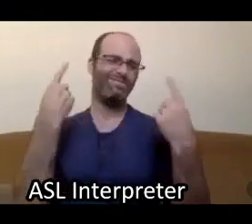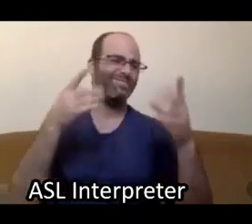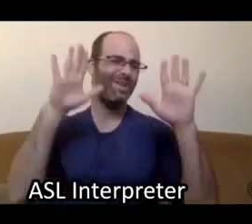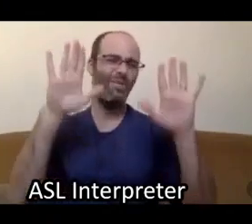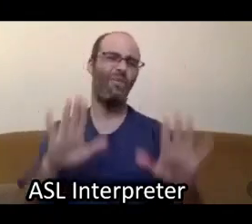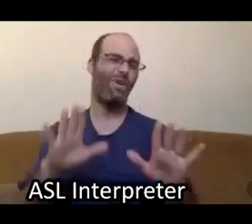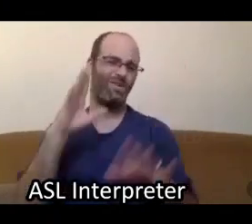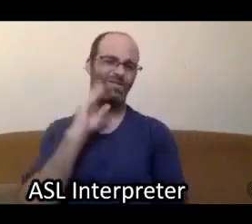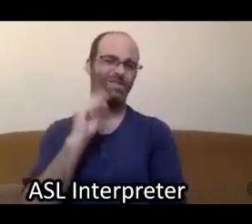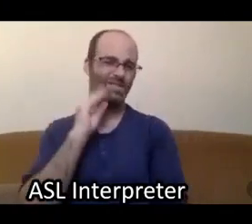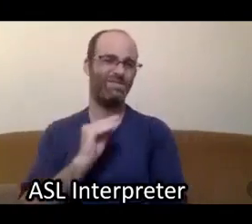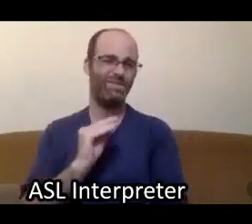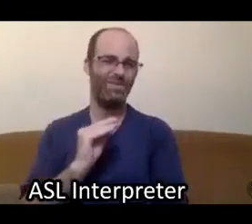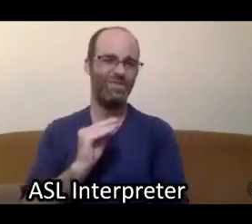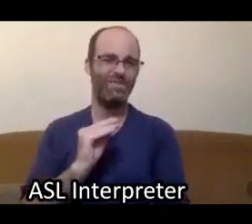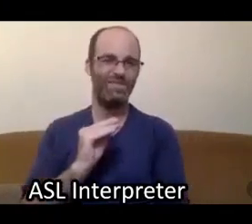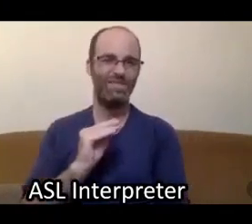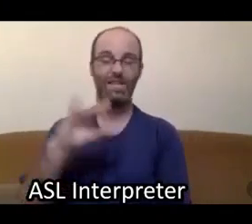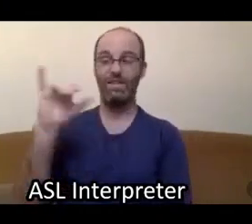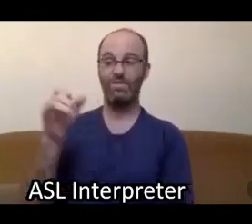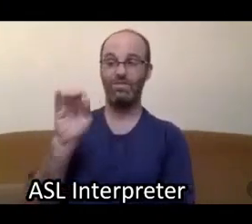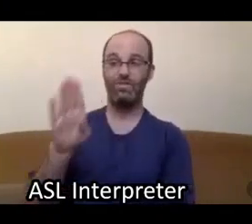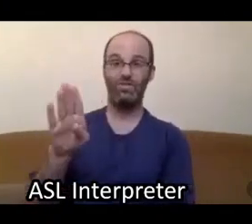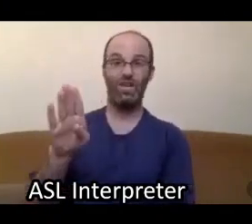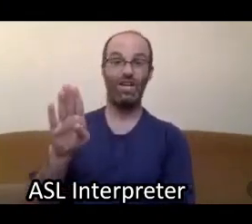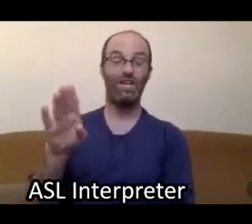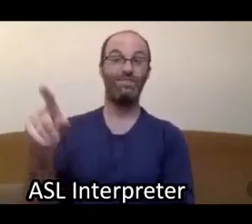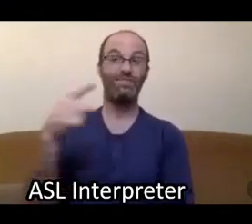That's awesome, and like be the change you want to see, right?